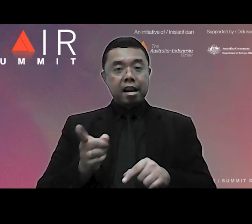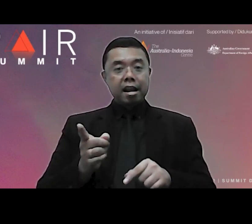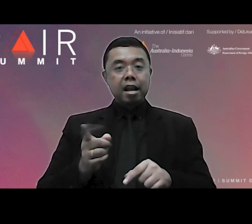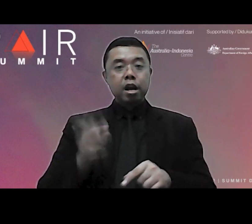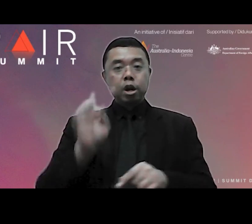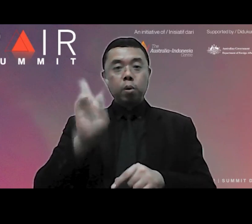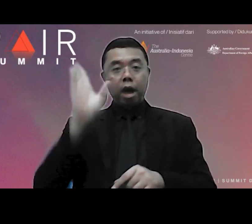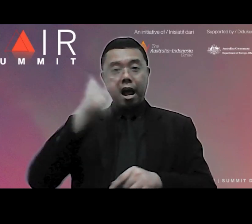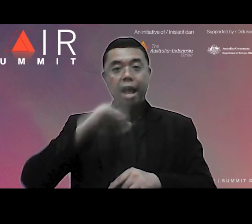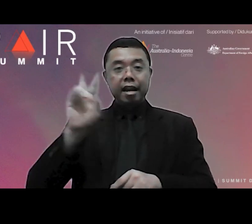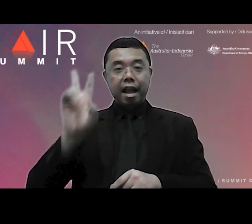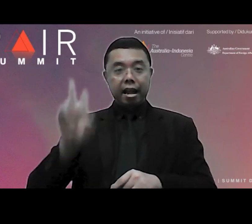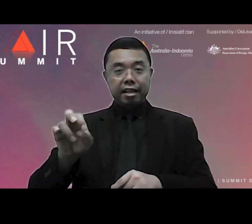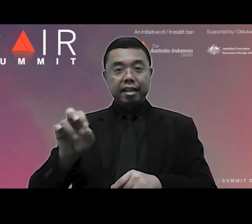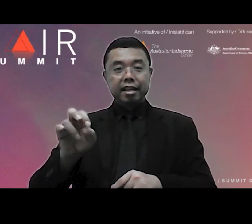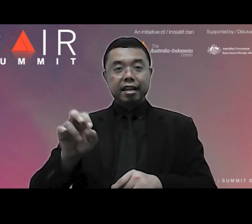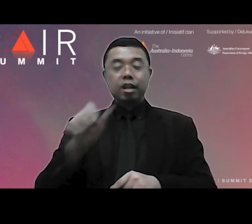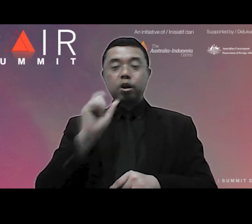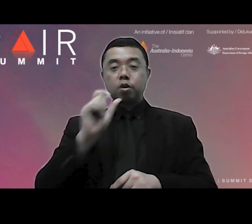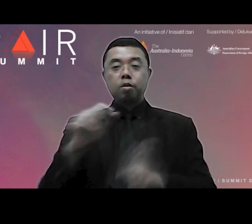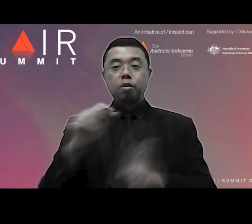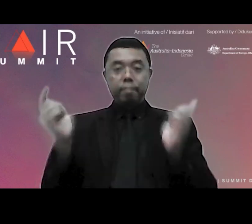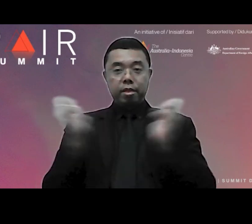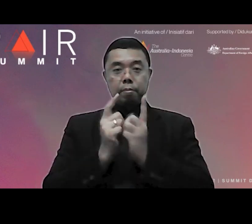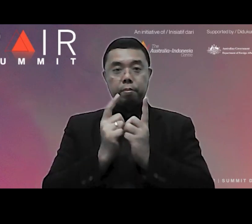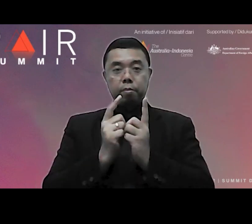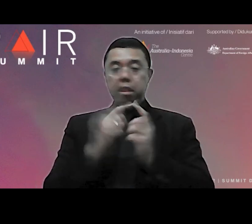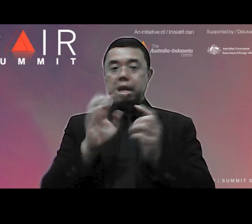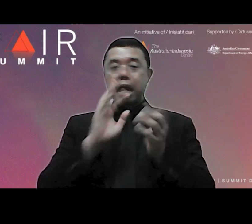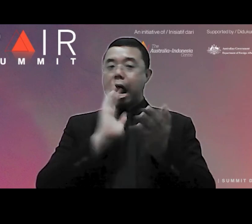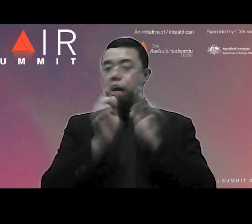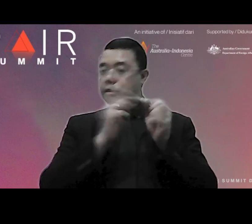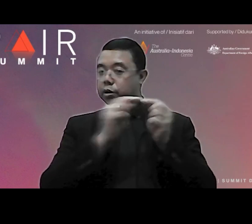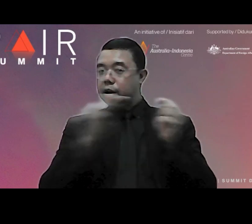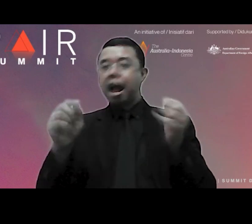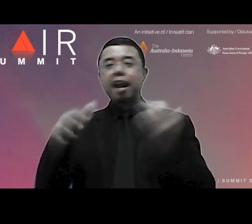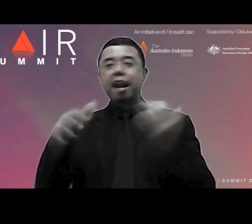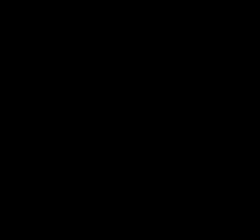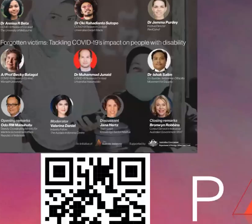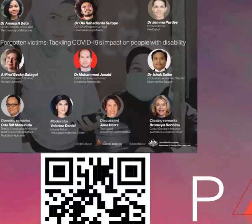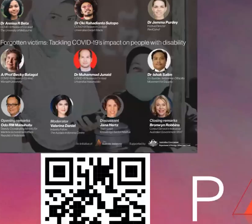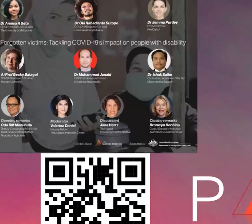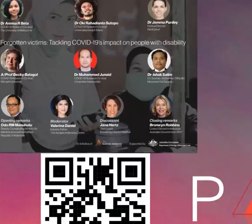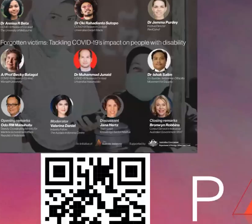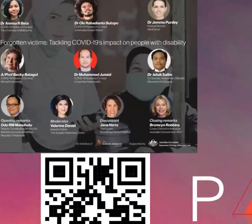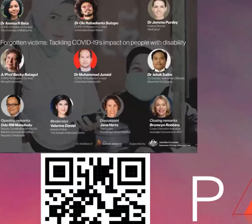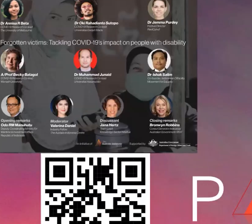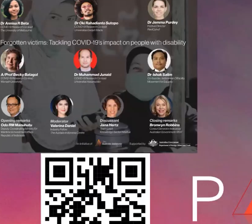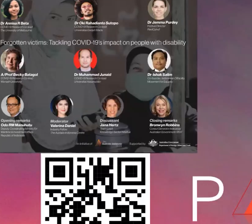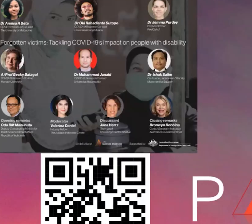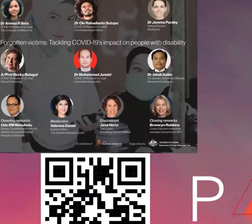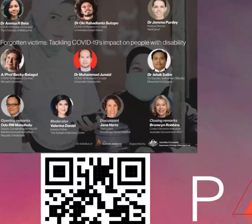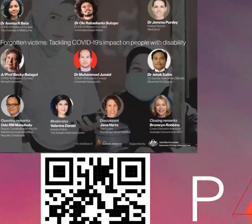not one after each other, so you do get a break. The next 2 sessions are going to be on the 2nd of December, which is